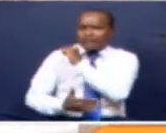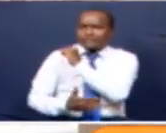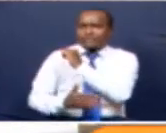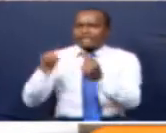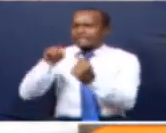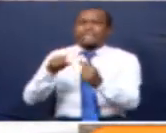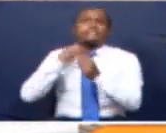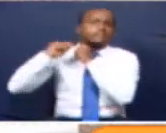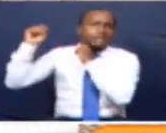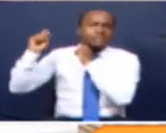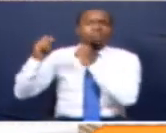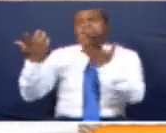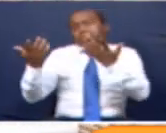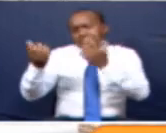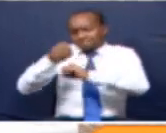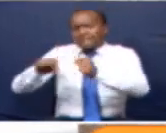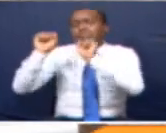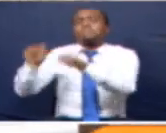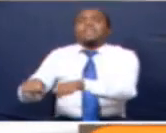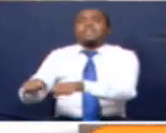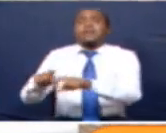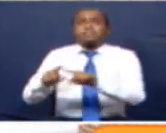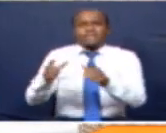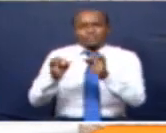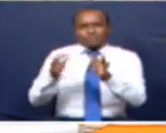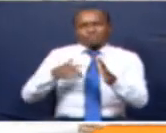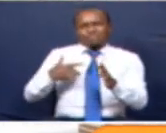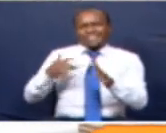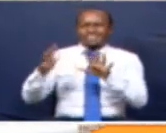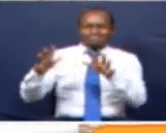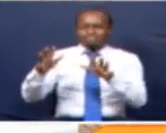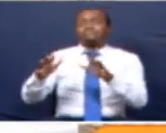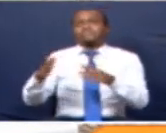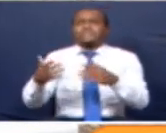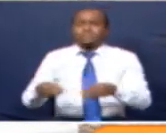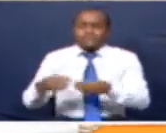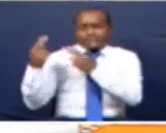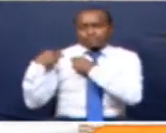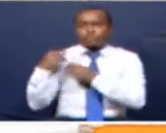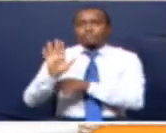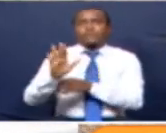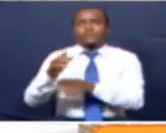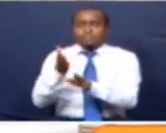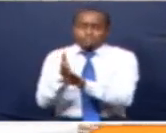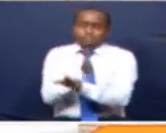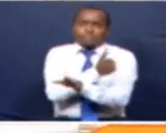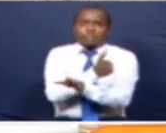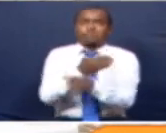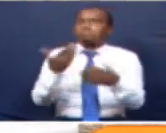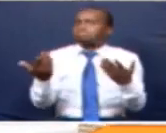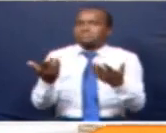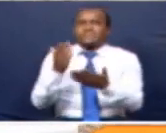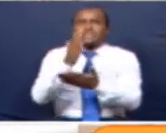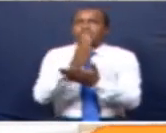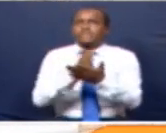death, you are free to go ahead and sentence death. But if you think it is less, so it gives them that discretion. Because what we had before, some crimes, it was